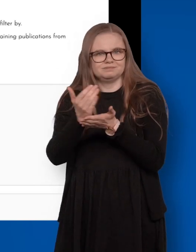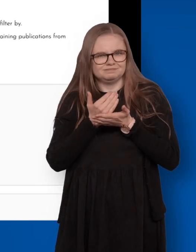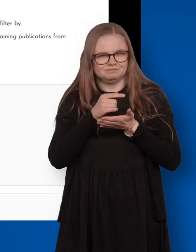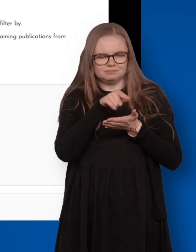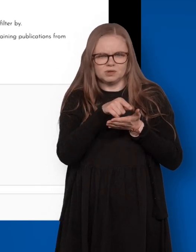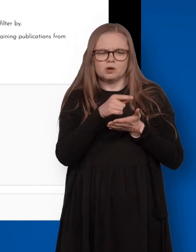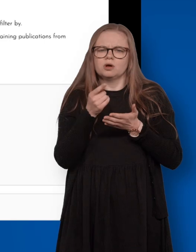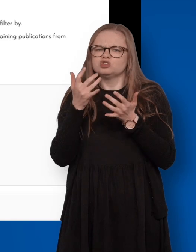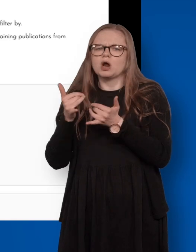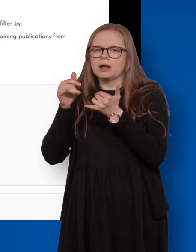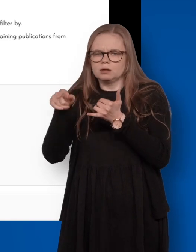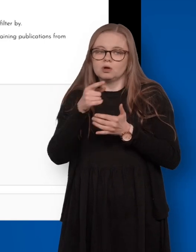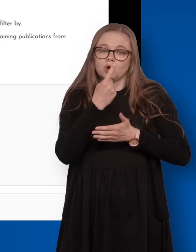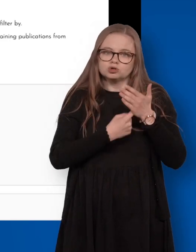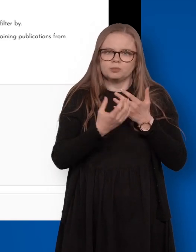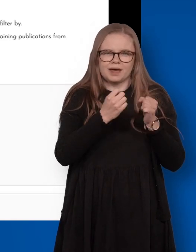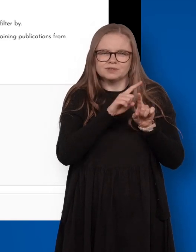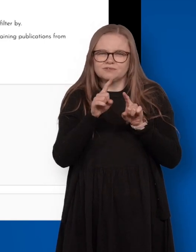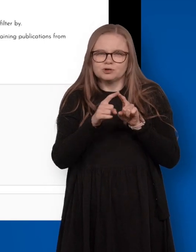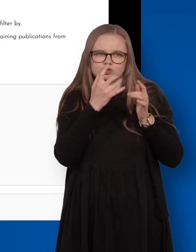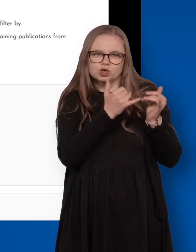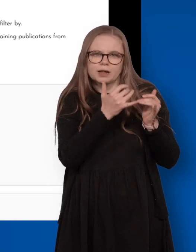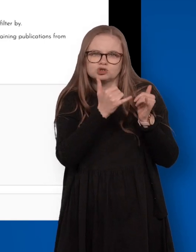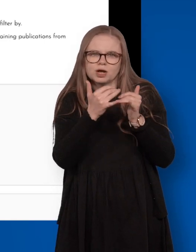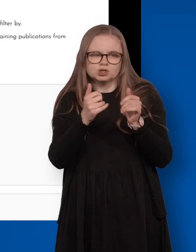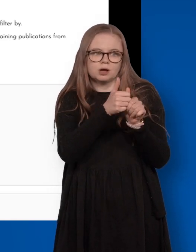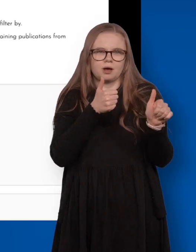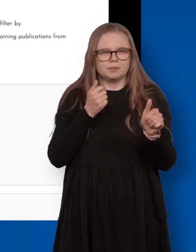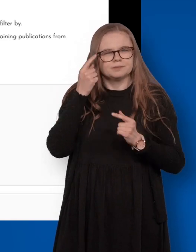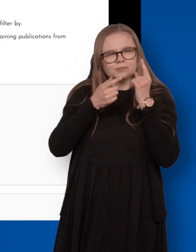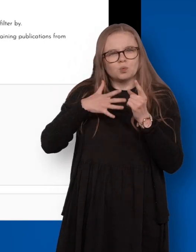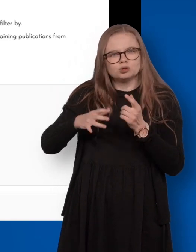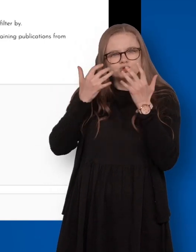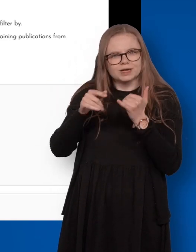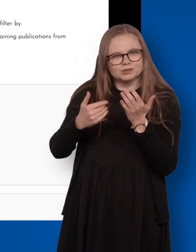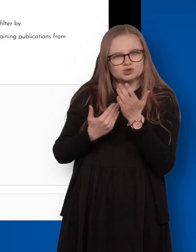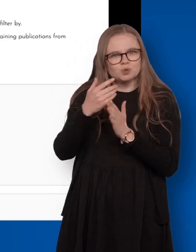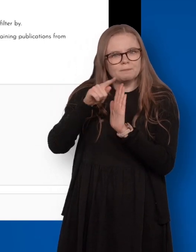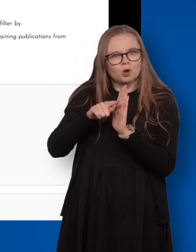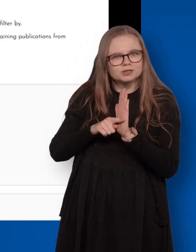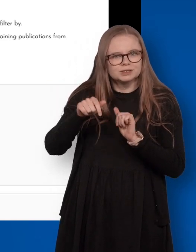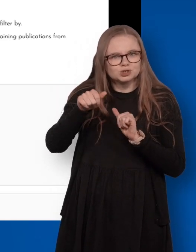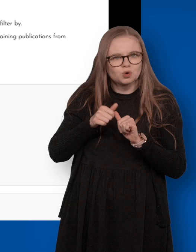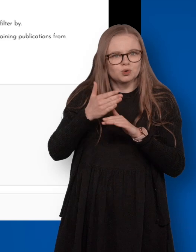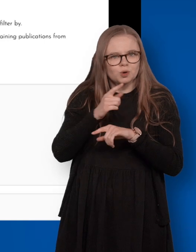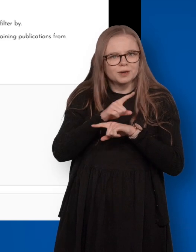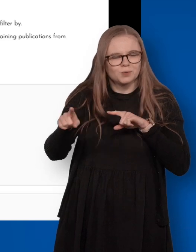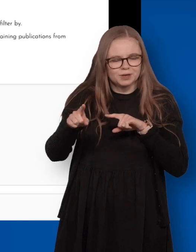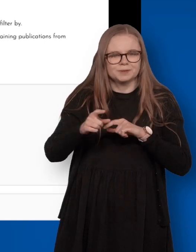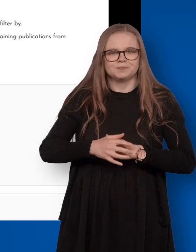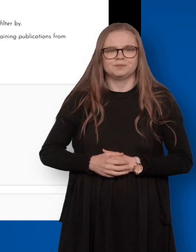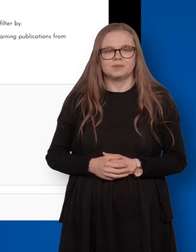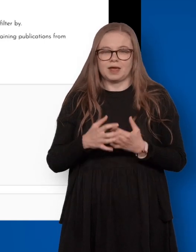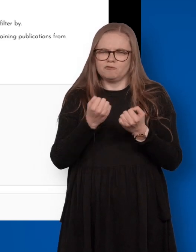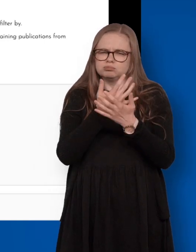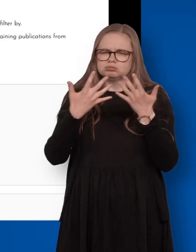shorter working week trials for a range of companies that are curious about testing this new policy. And we work with a range of different